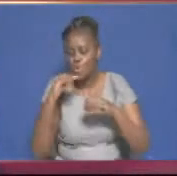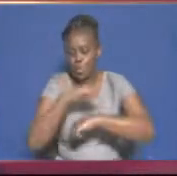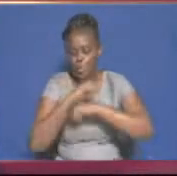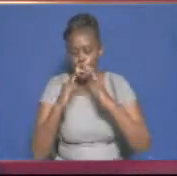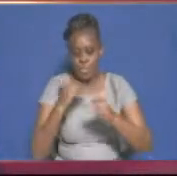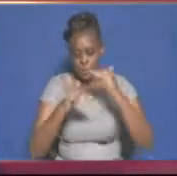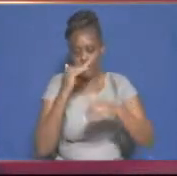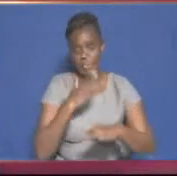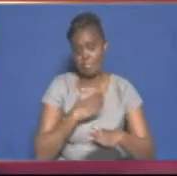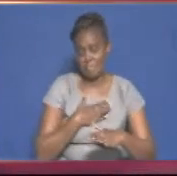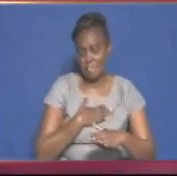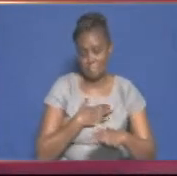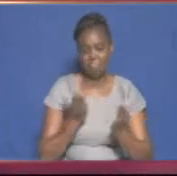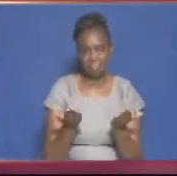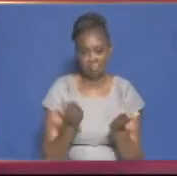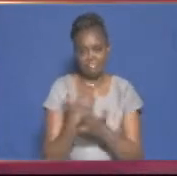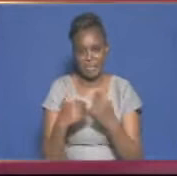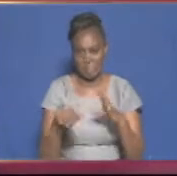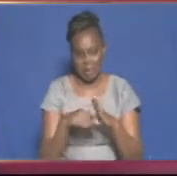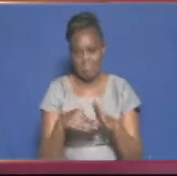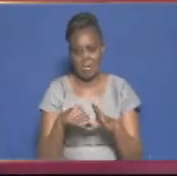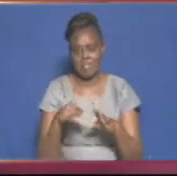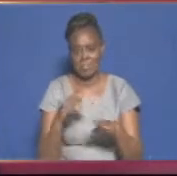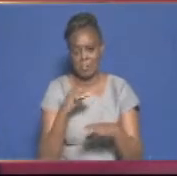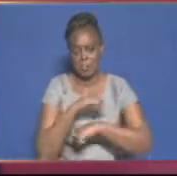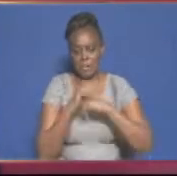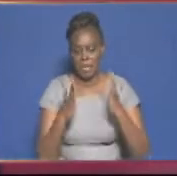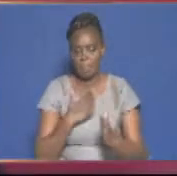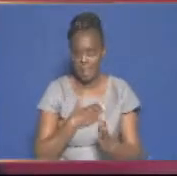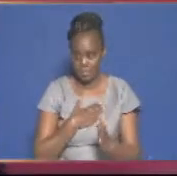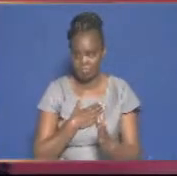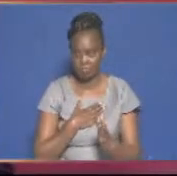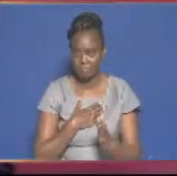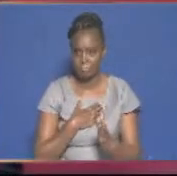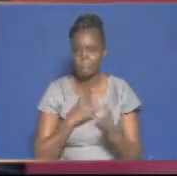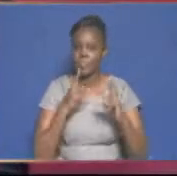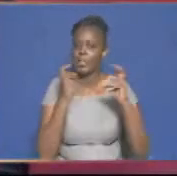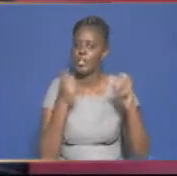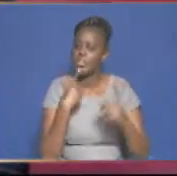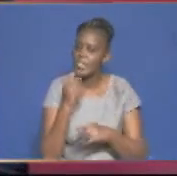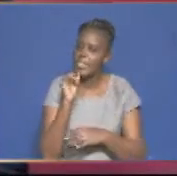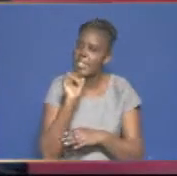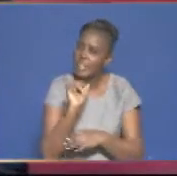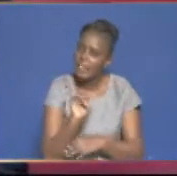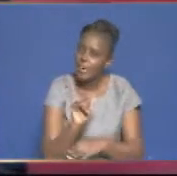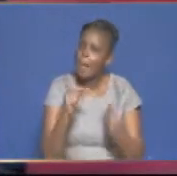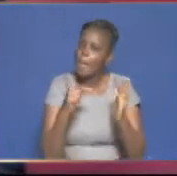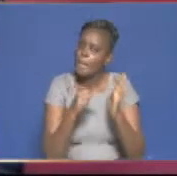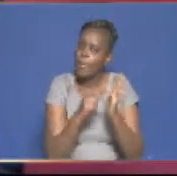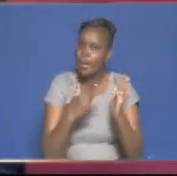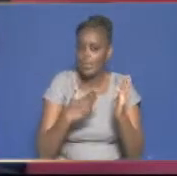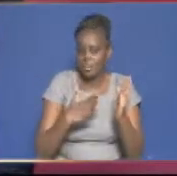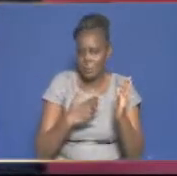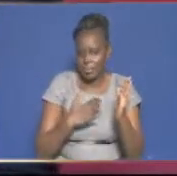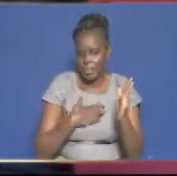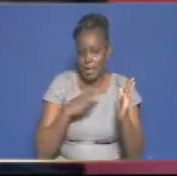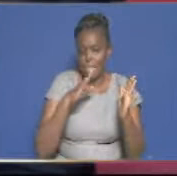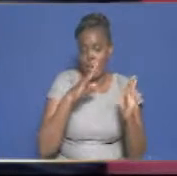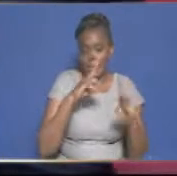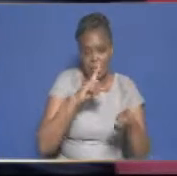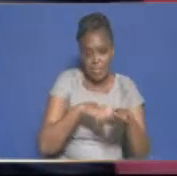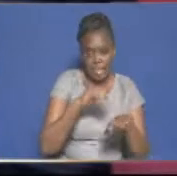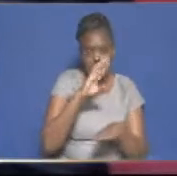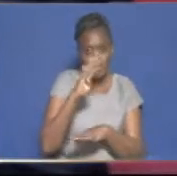university, Mr. Speaker? Eh? Mr. Speaker, the issue is this. We are not saying, in fact, during BBI, Mr. Speaker, we